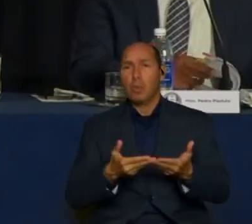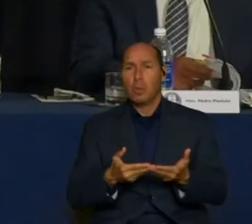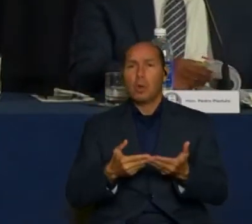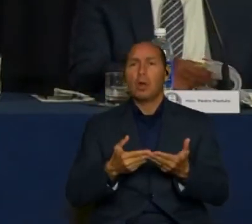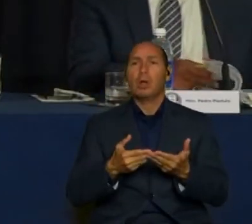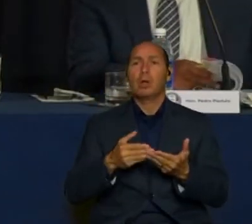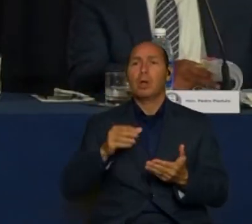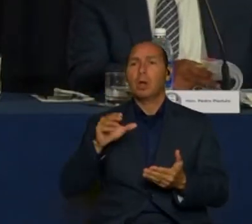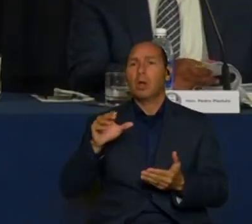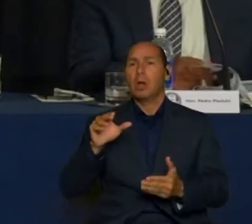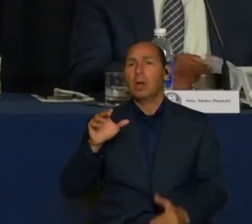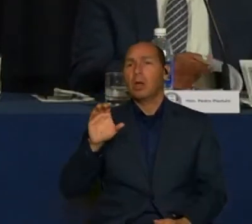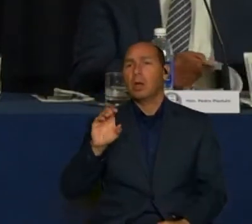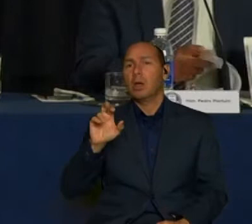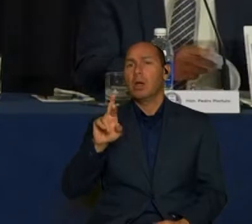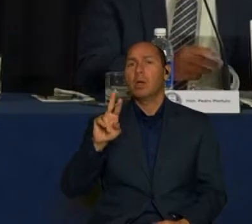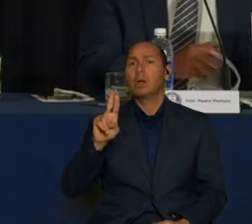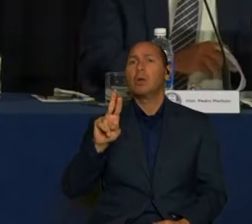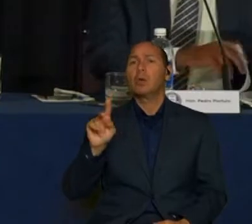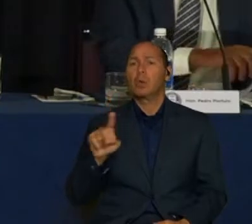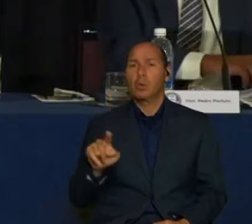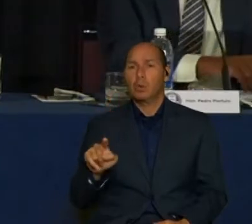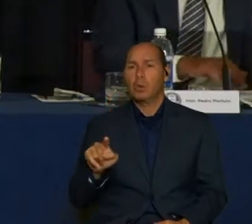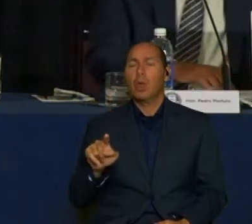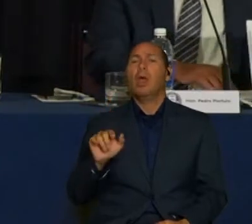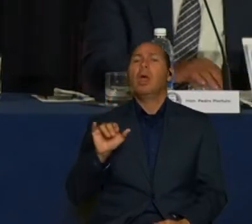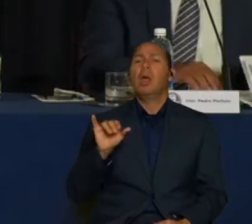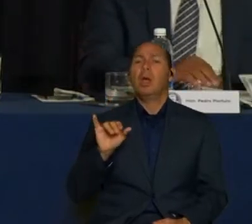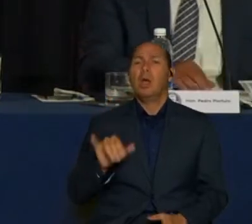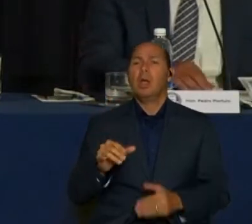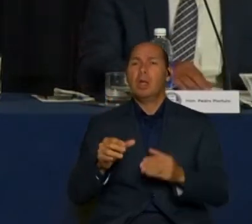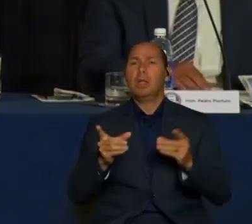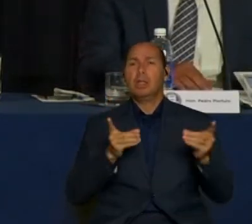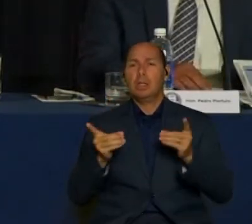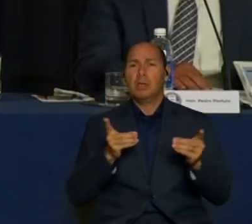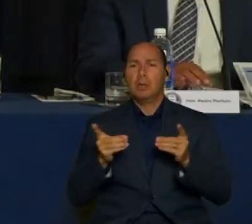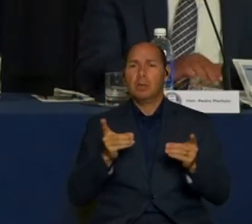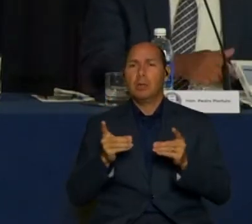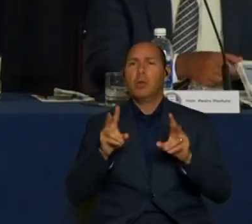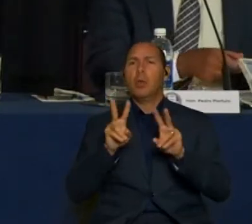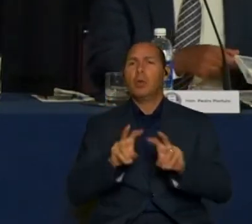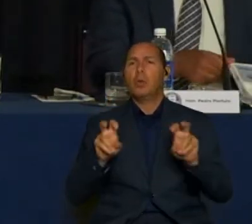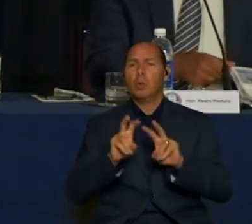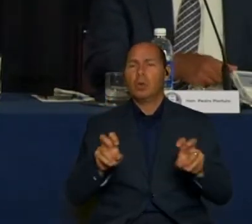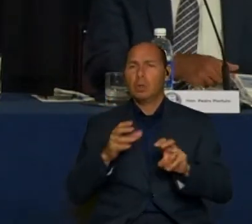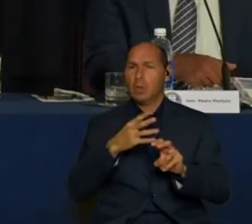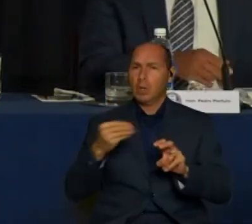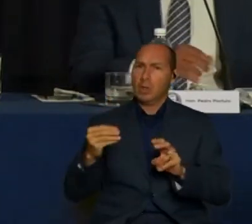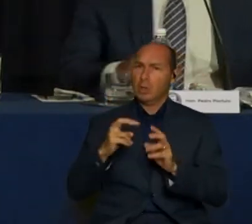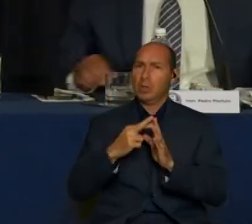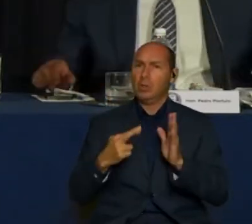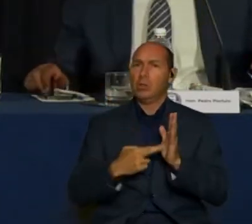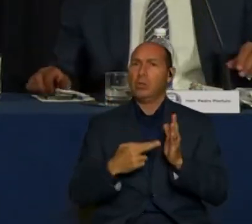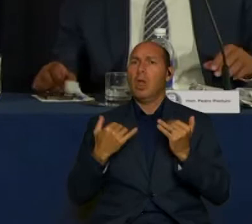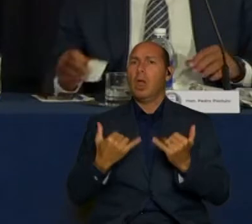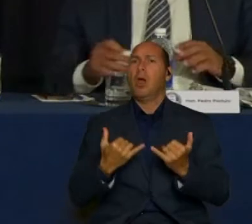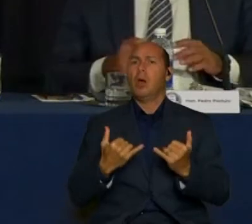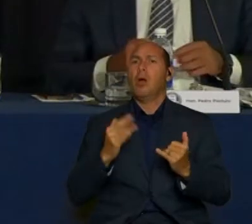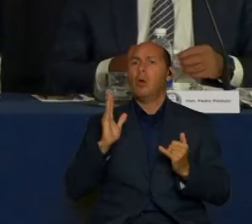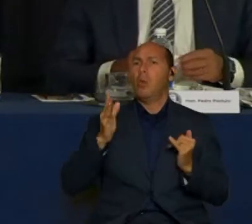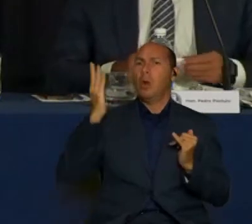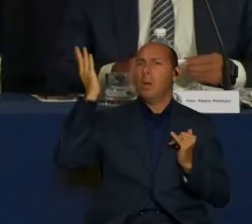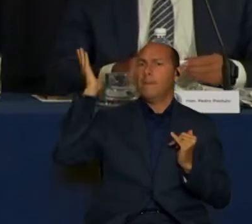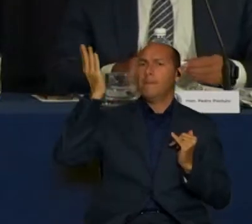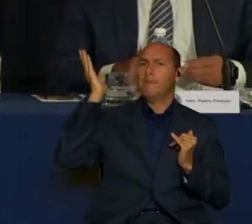is the Oversight Board's Director of Research and Policy. Arnaldo will be making a presentation to us